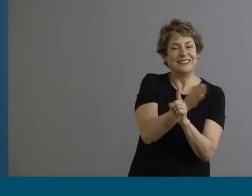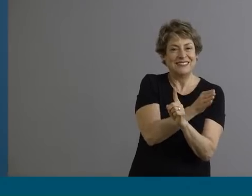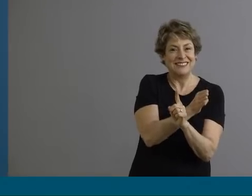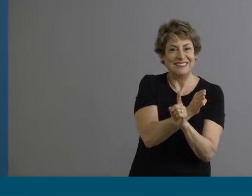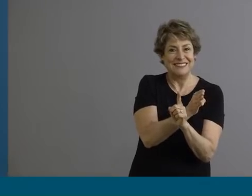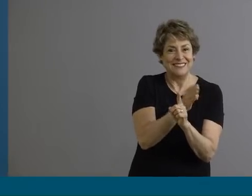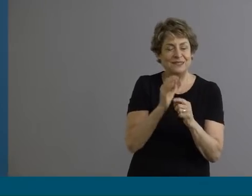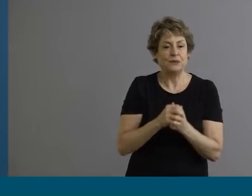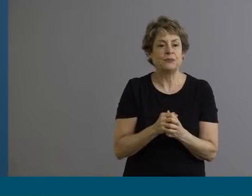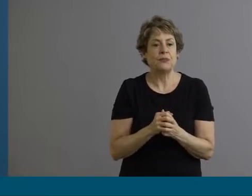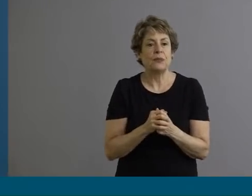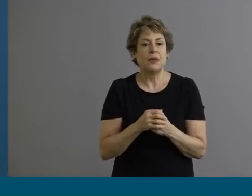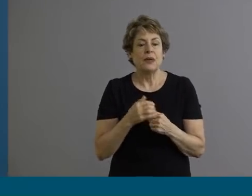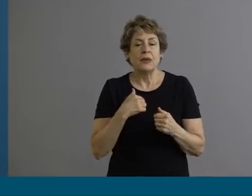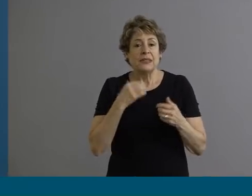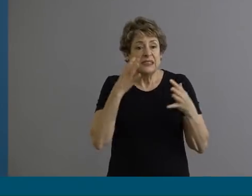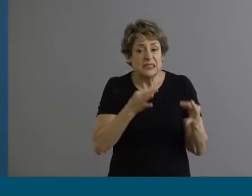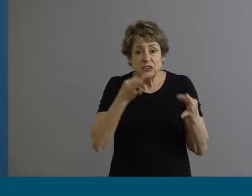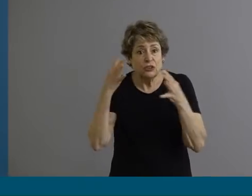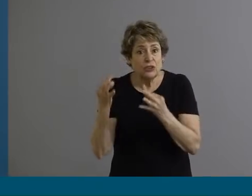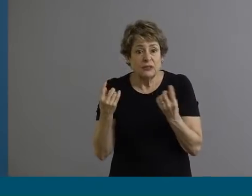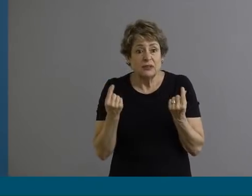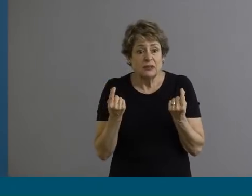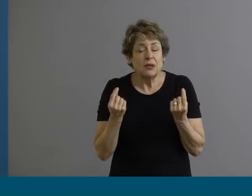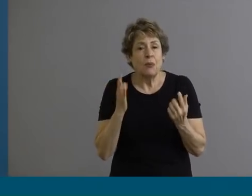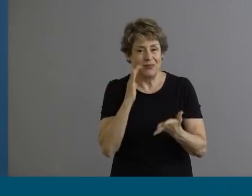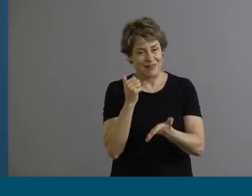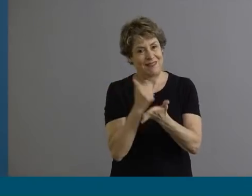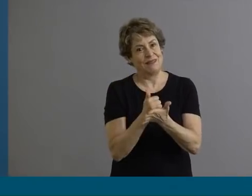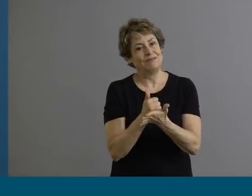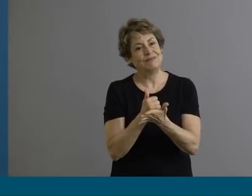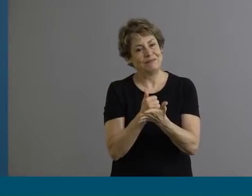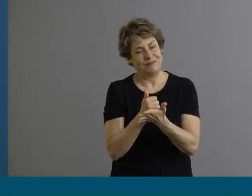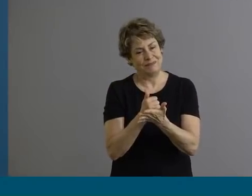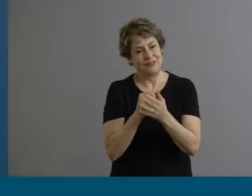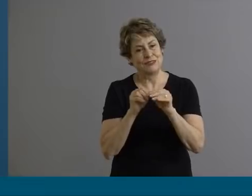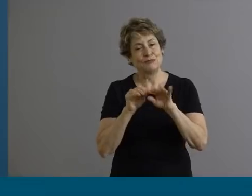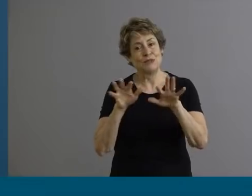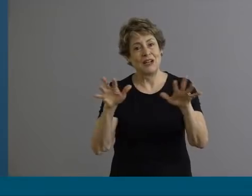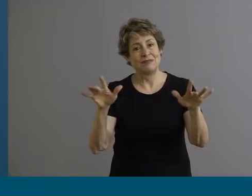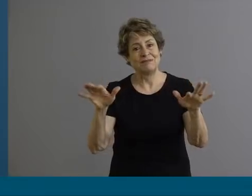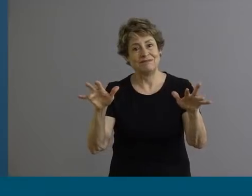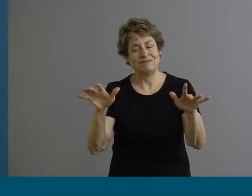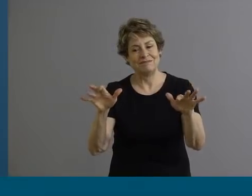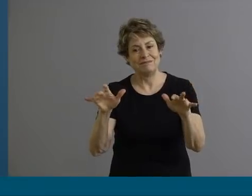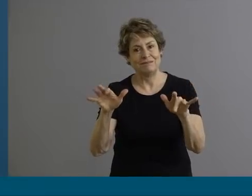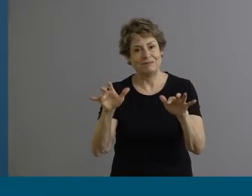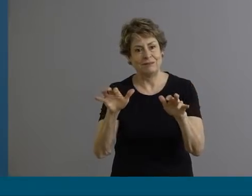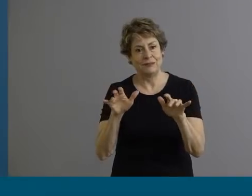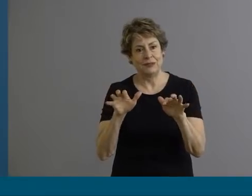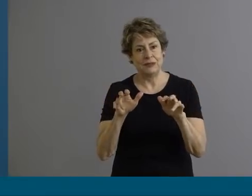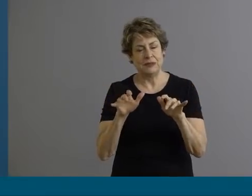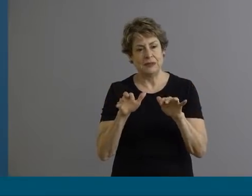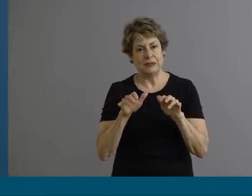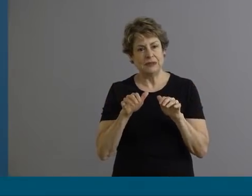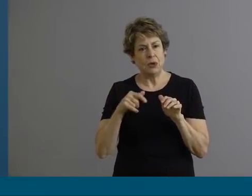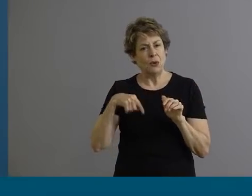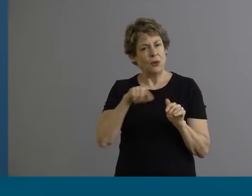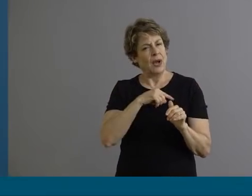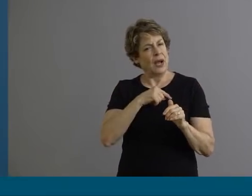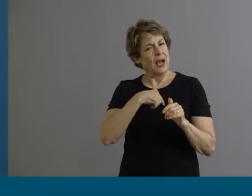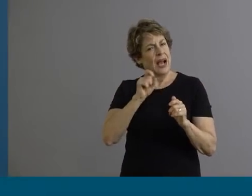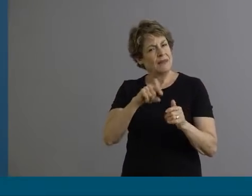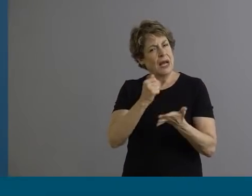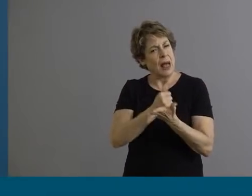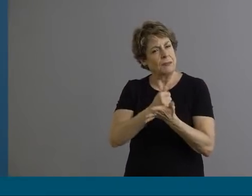slow the spread of this virus so that we can protect the most vulnerable, so that we can care for people,